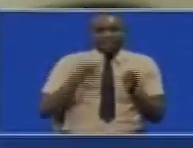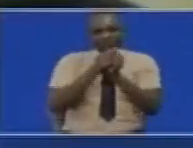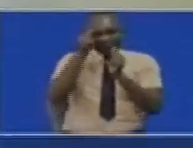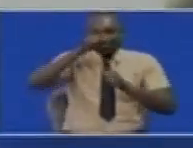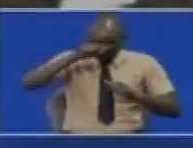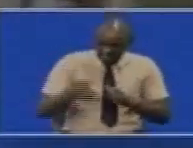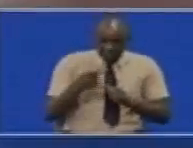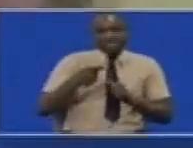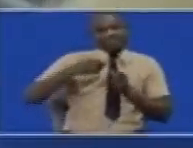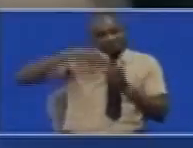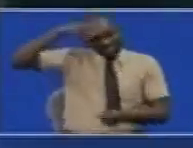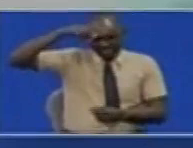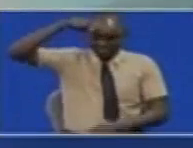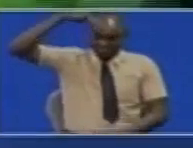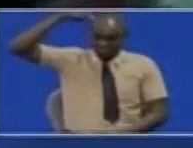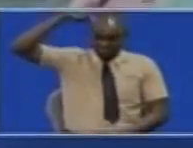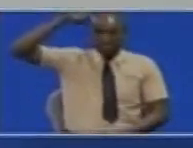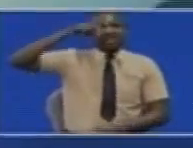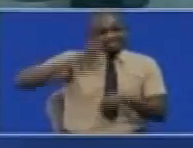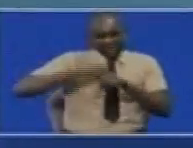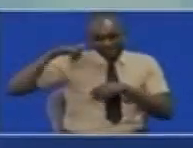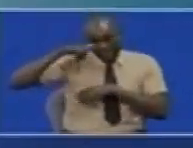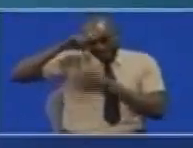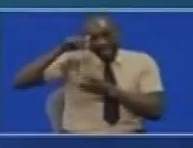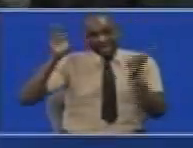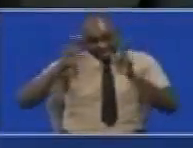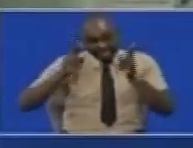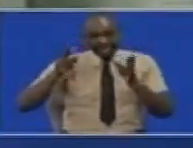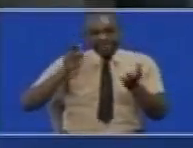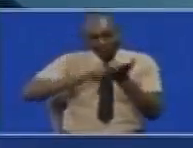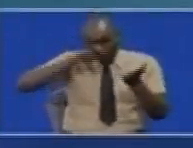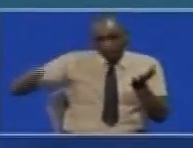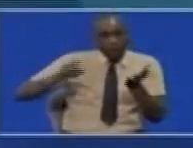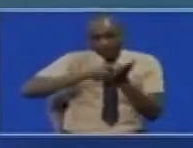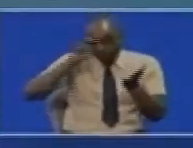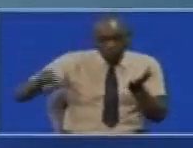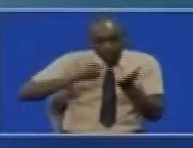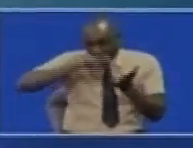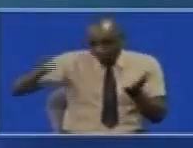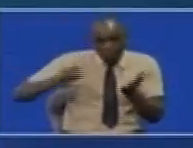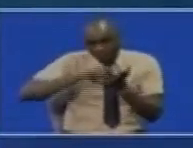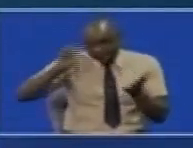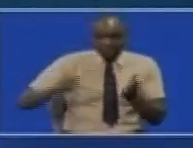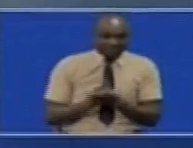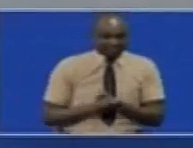15,000 feet above sea level. When the plane is lined up properly over the jump site, the skydivers jump